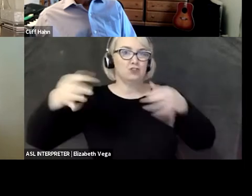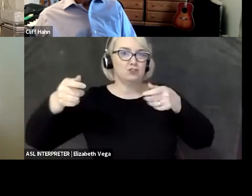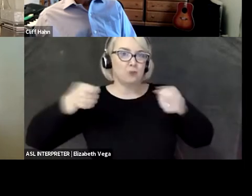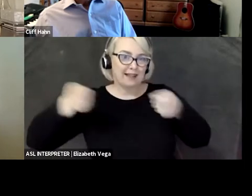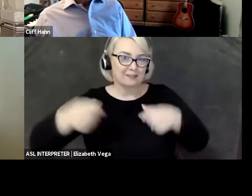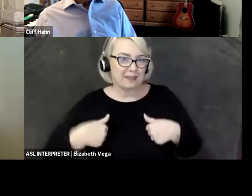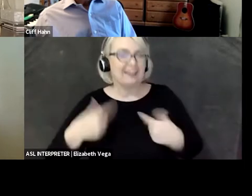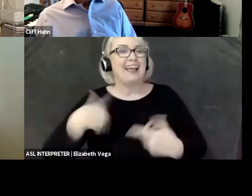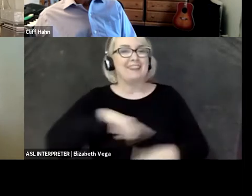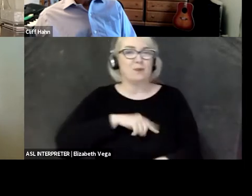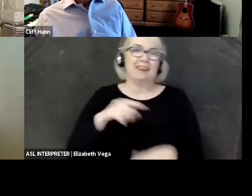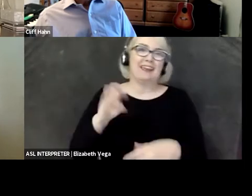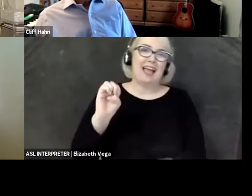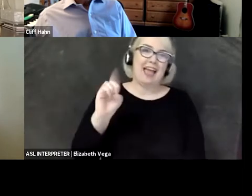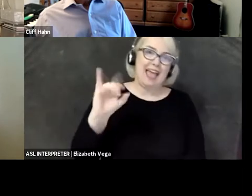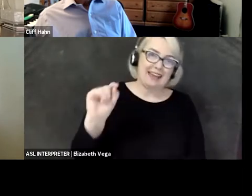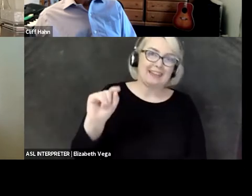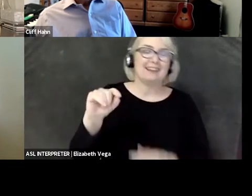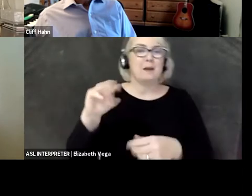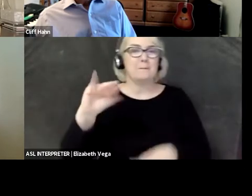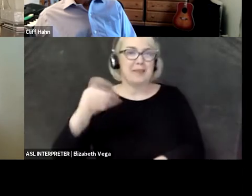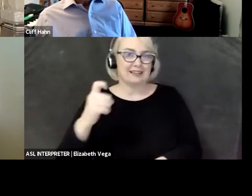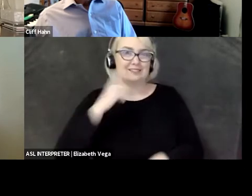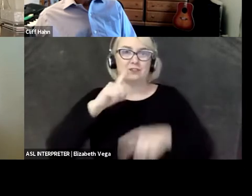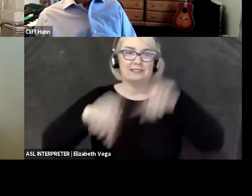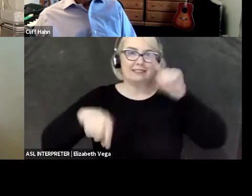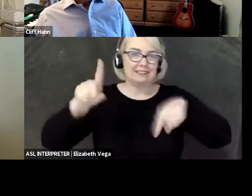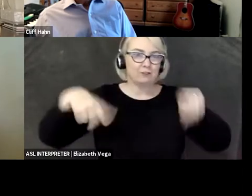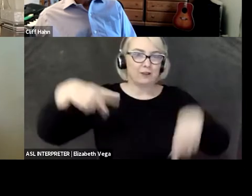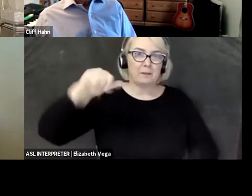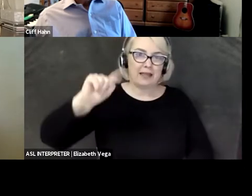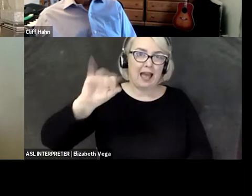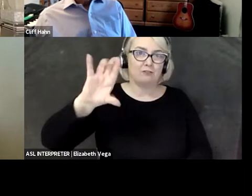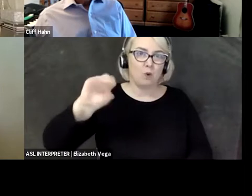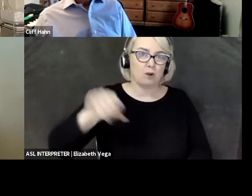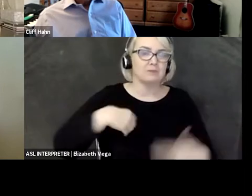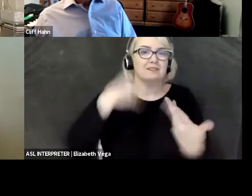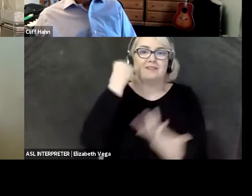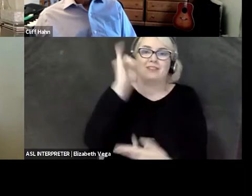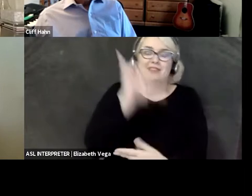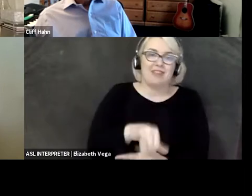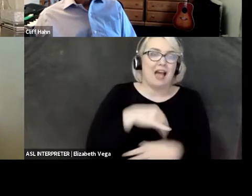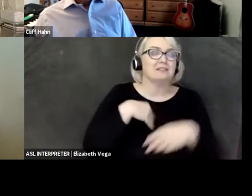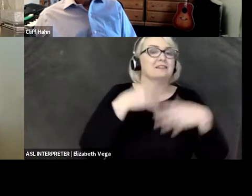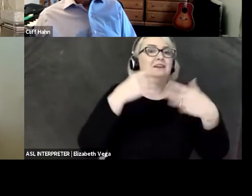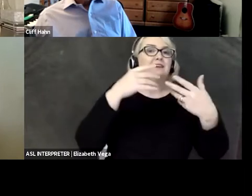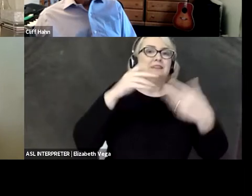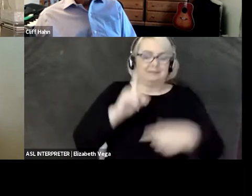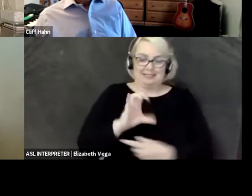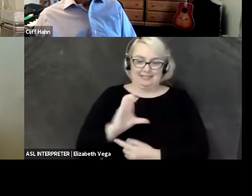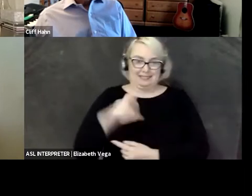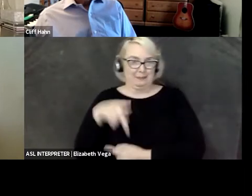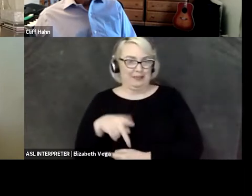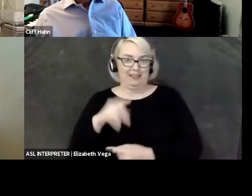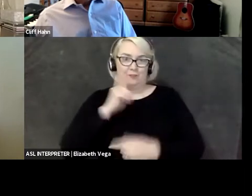for various platforms, whether it is broadcast or whether it's DCPs for the theaters, streaming, what have you, DVD, all